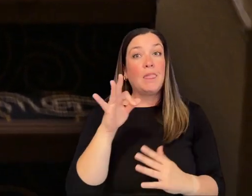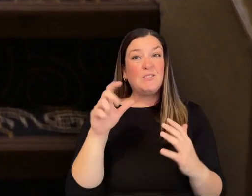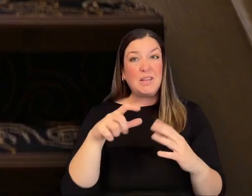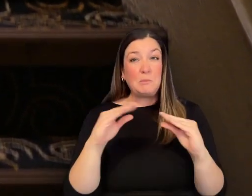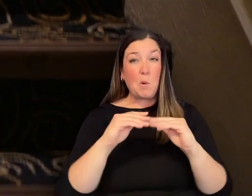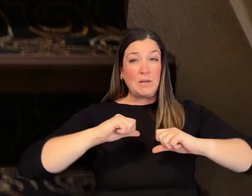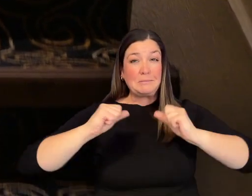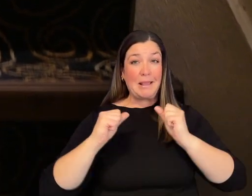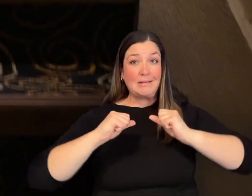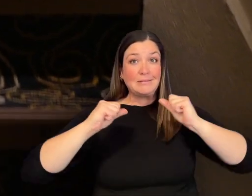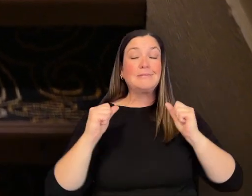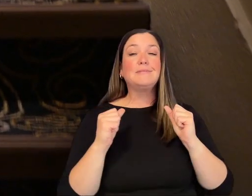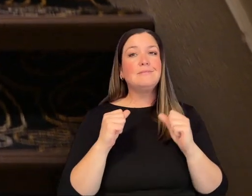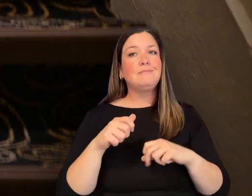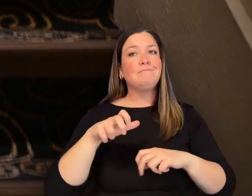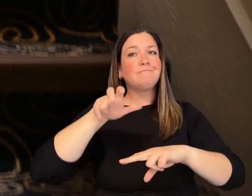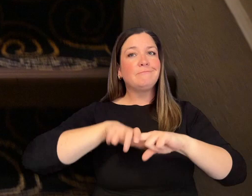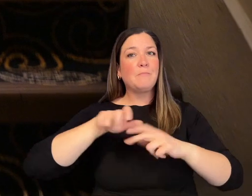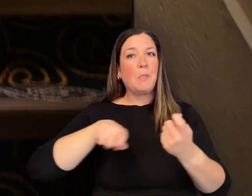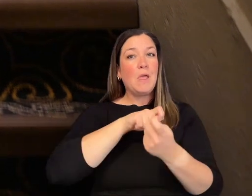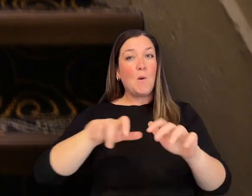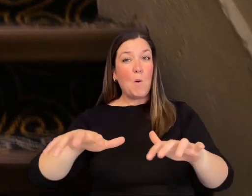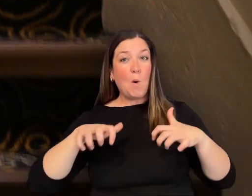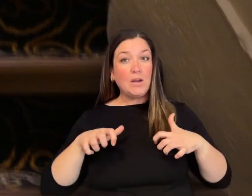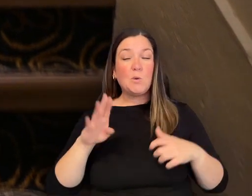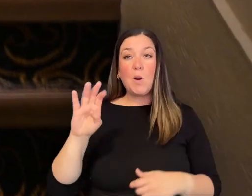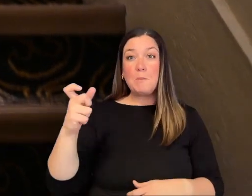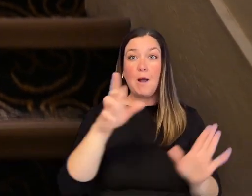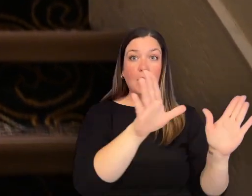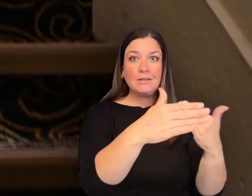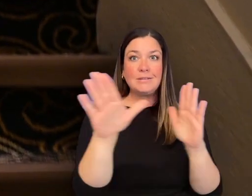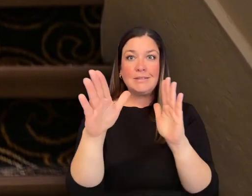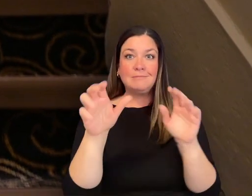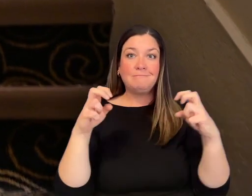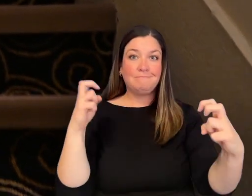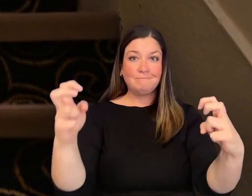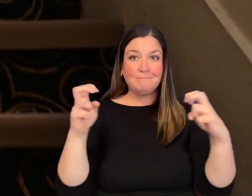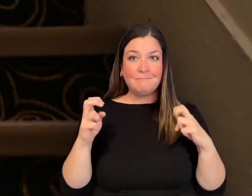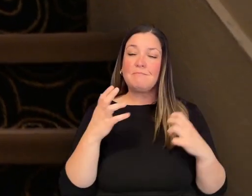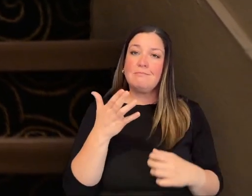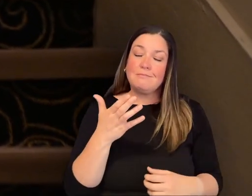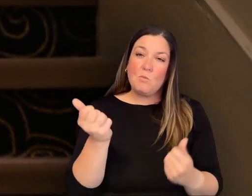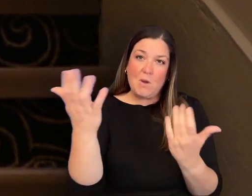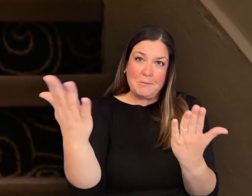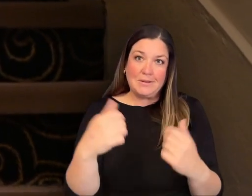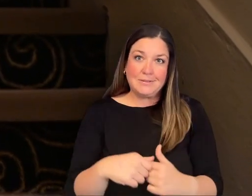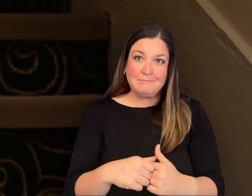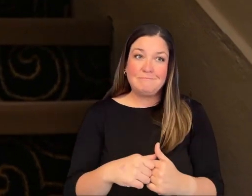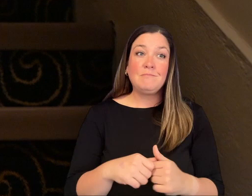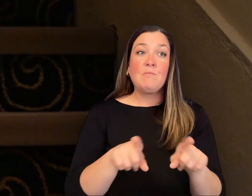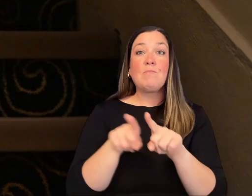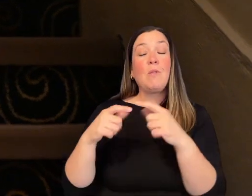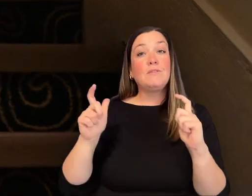rows. If you need extra legroom, seating on the orchestra level or box seating is recommended. We also have multiple larger